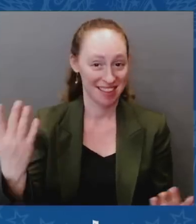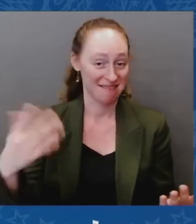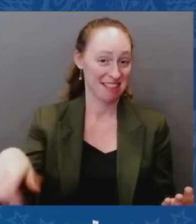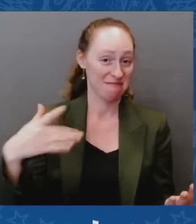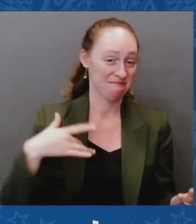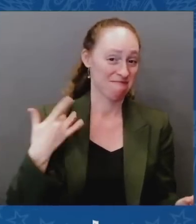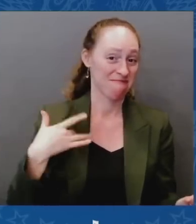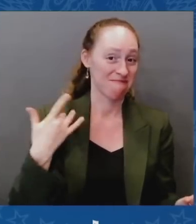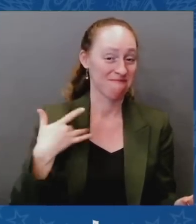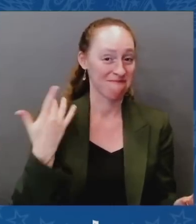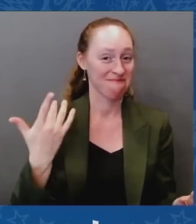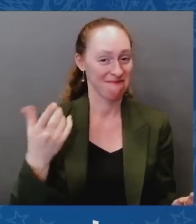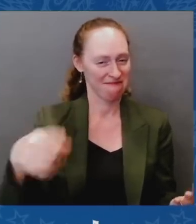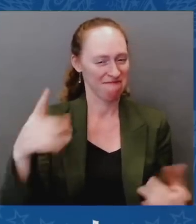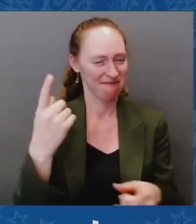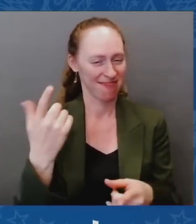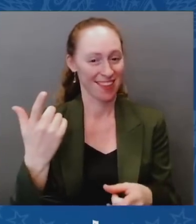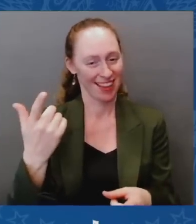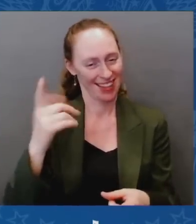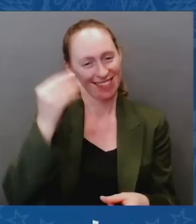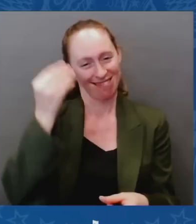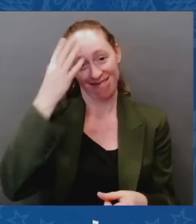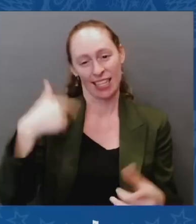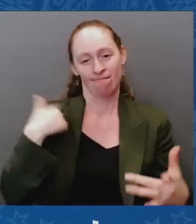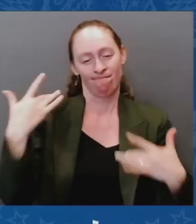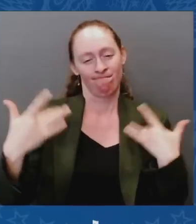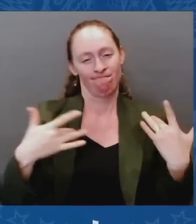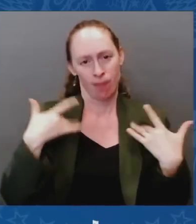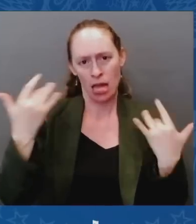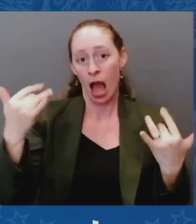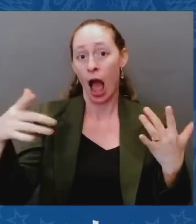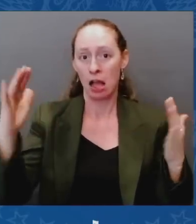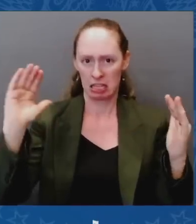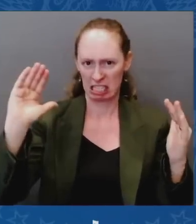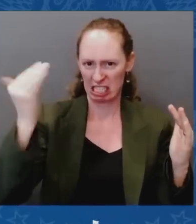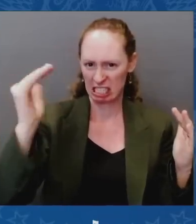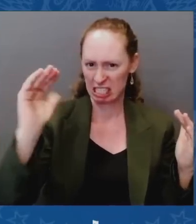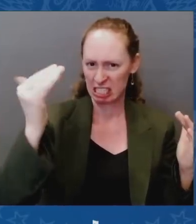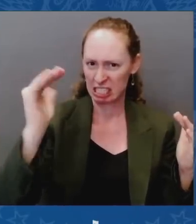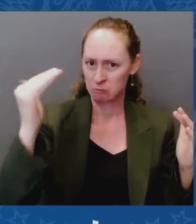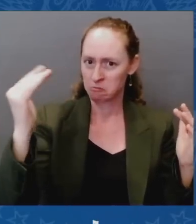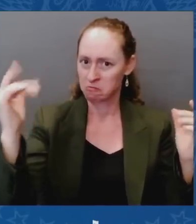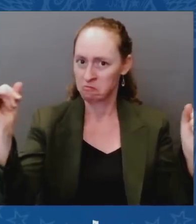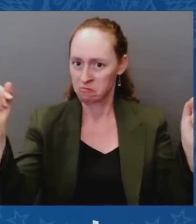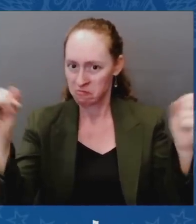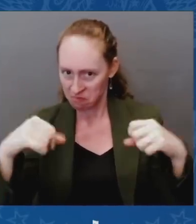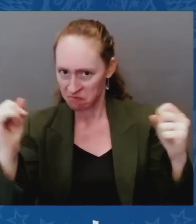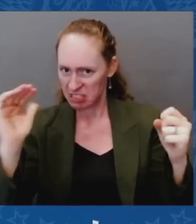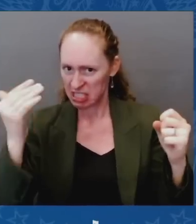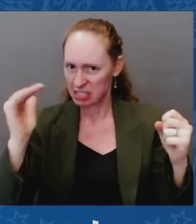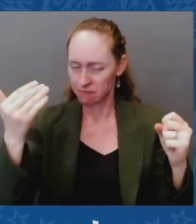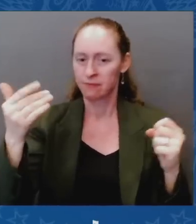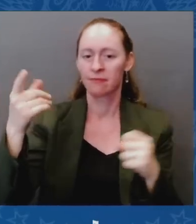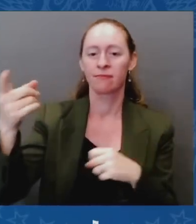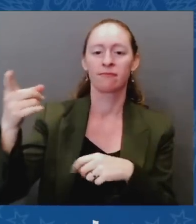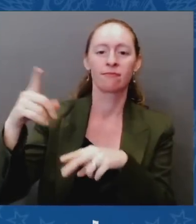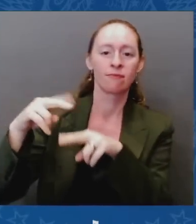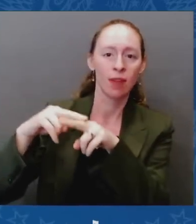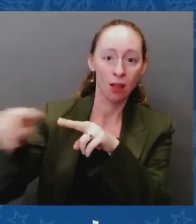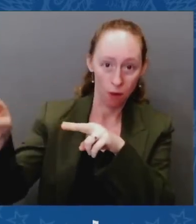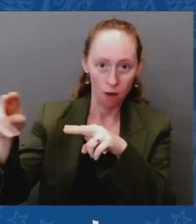labor agreement that has been reached between the railroad workers and the railway companies. This agreement is a big win for